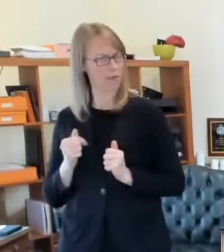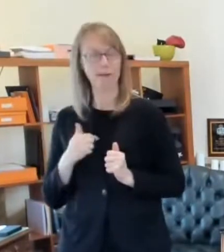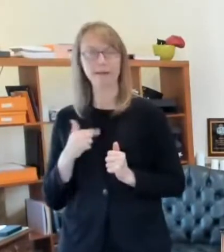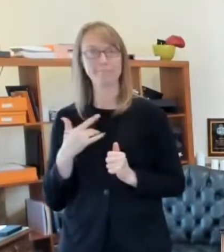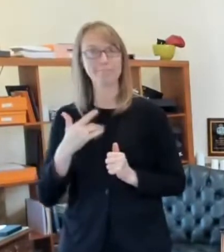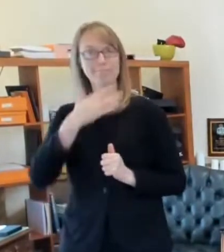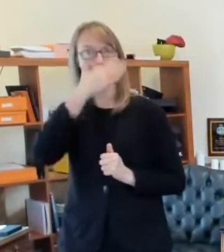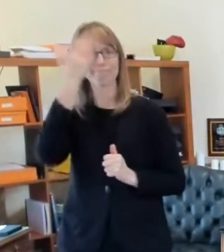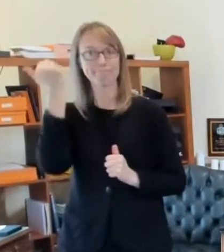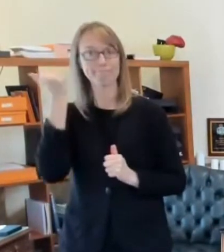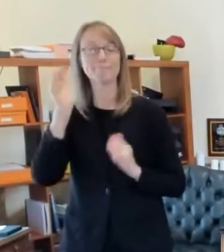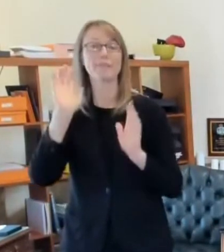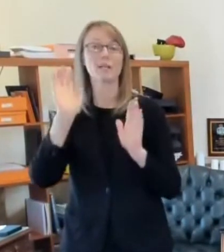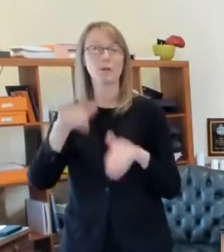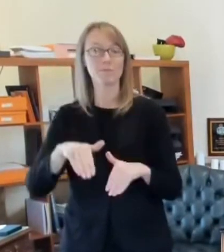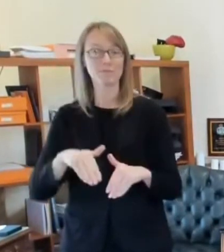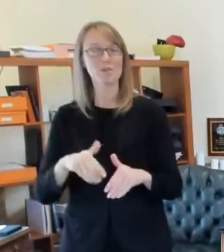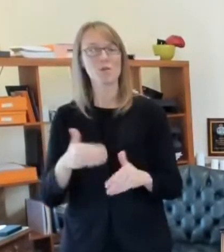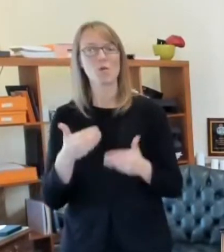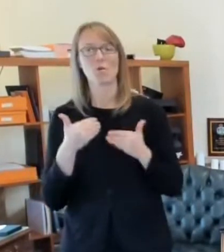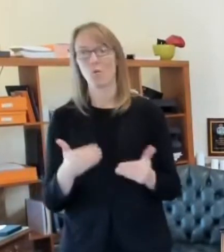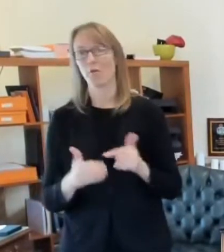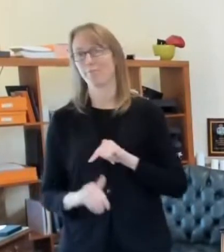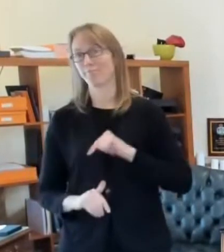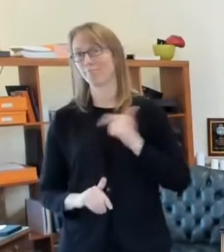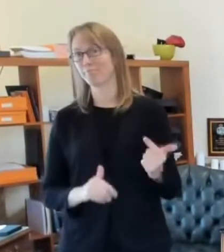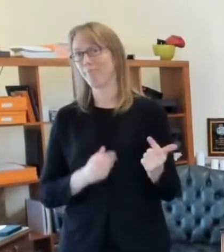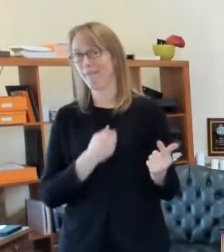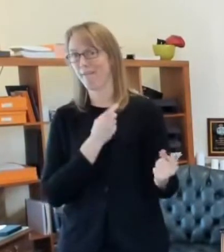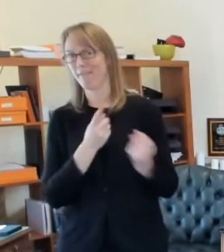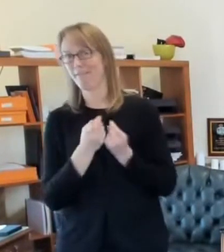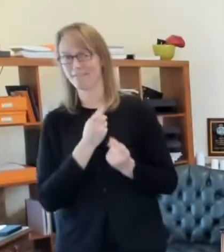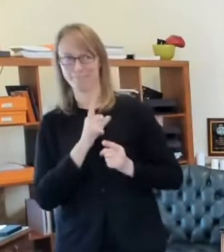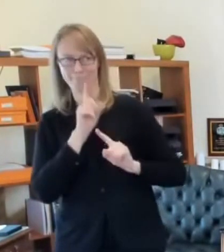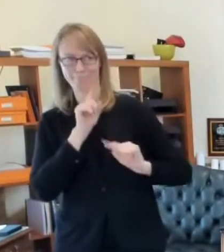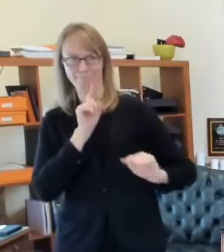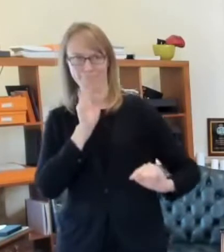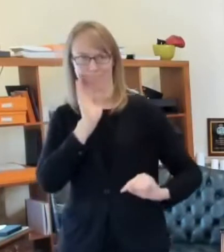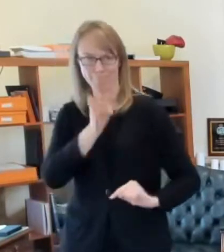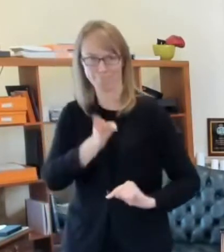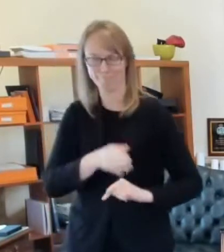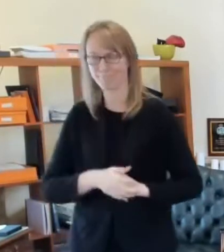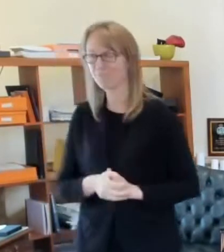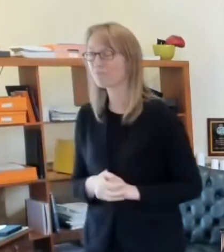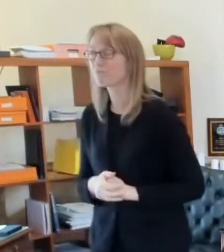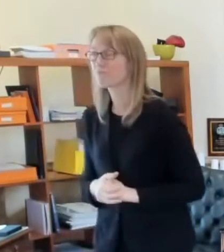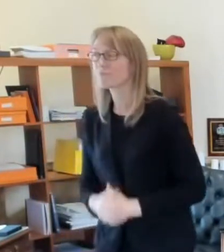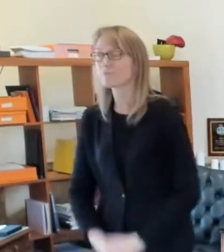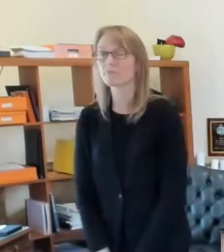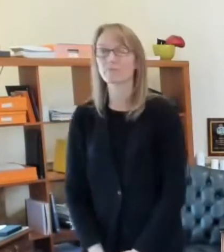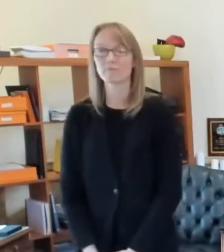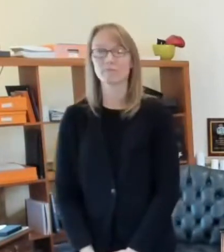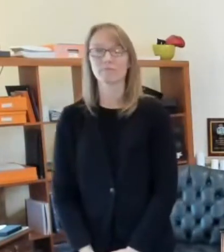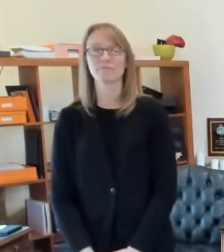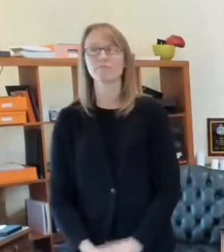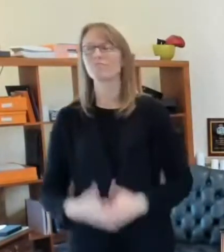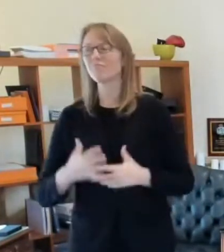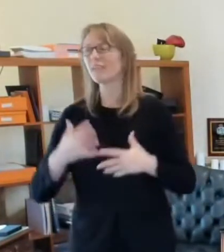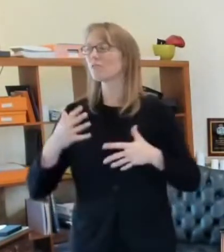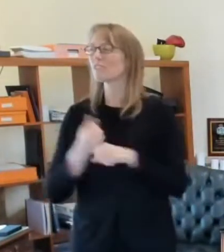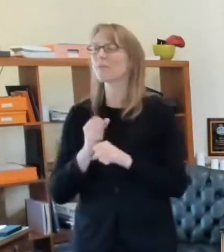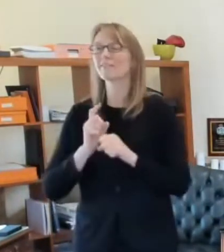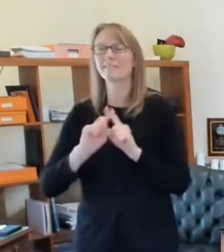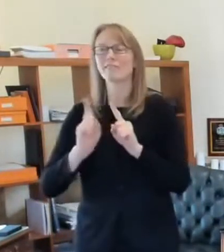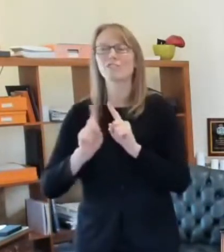But anyway, let's take your questions. A couple of questions, just summarizing some general questions from folks who have written in about